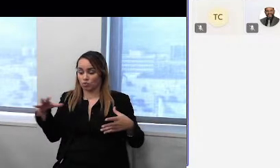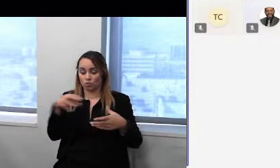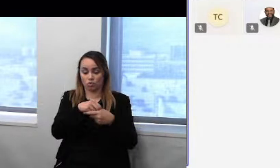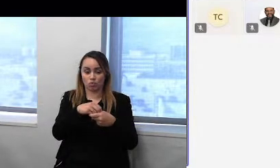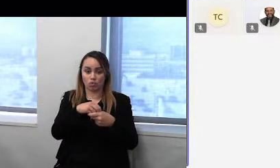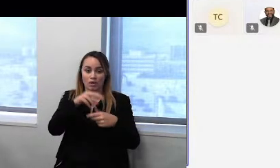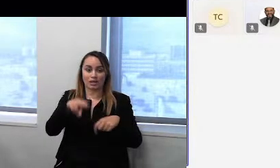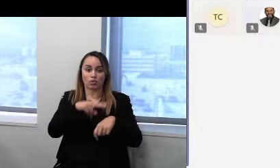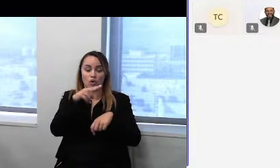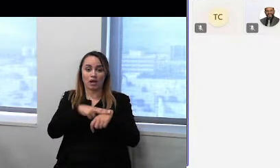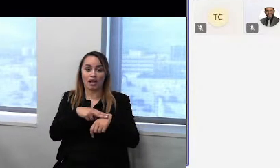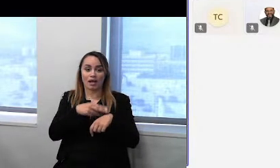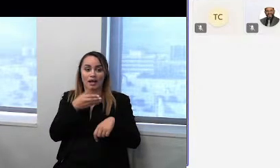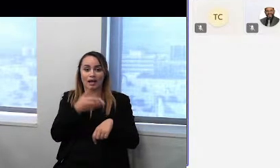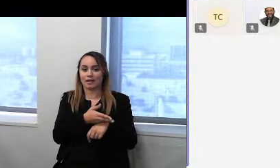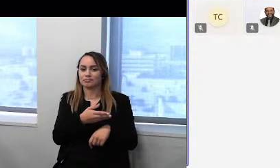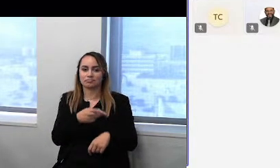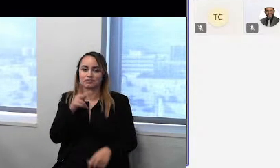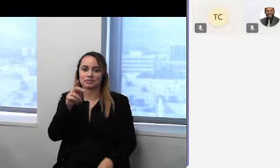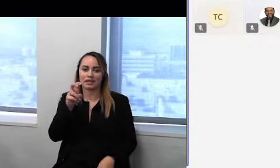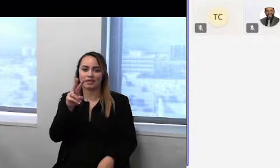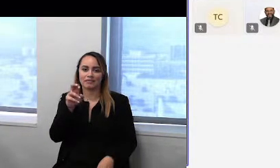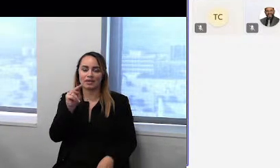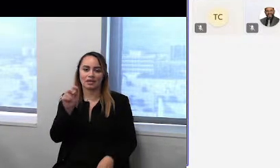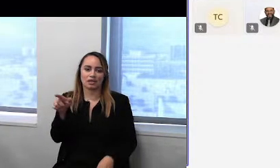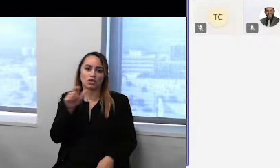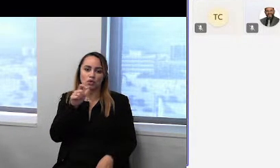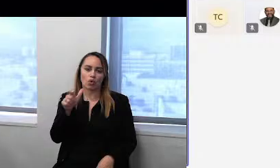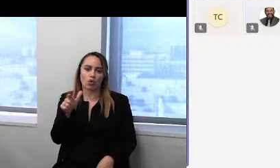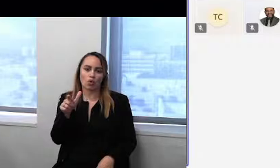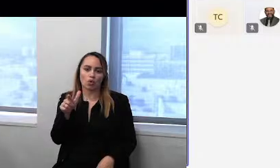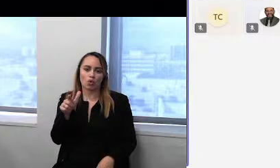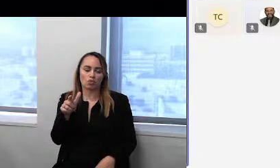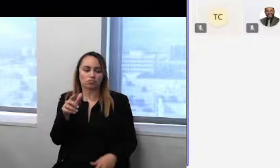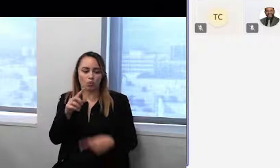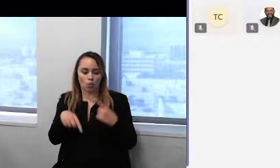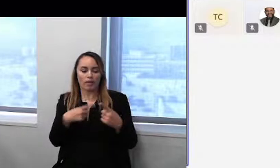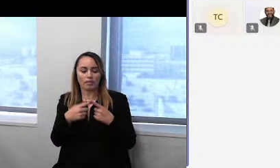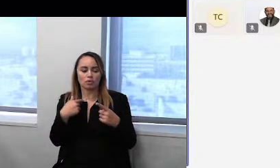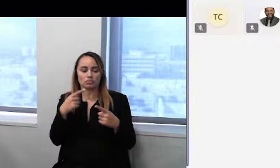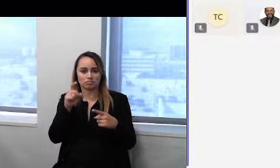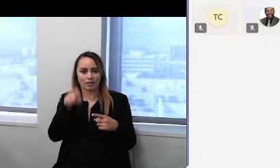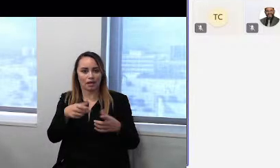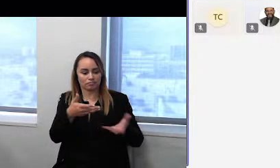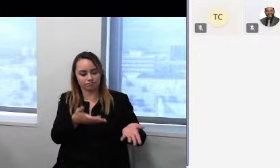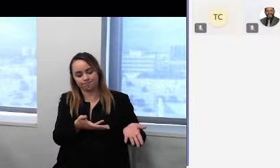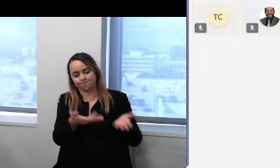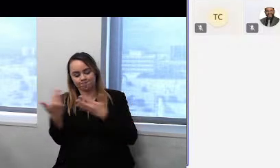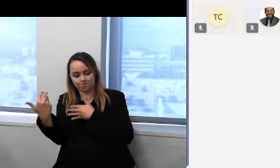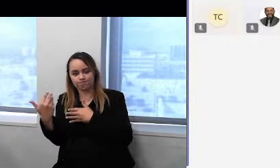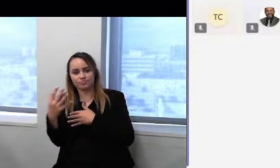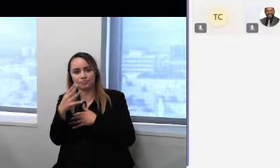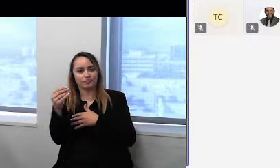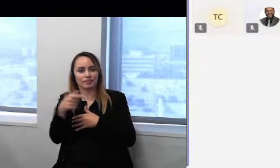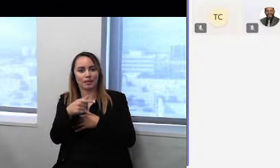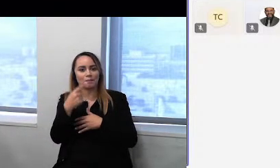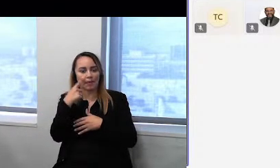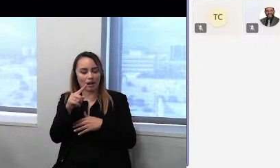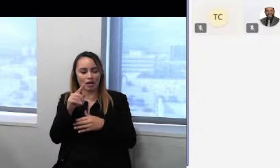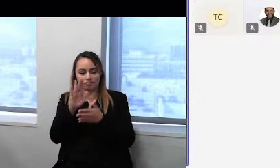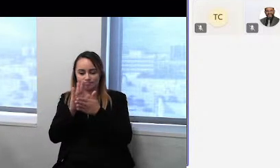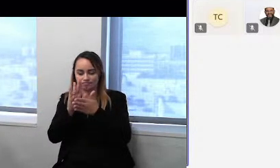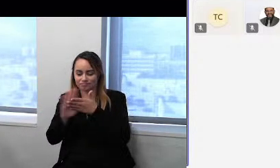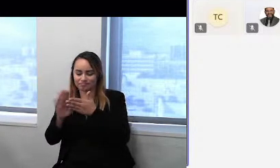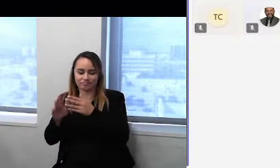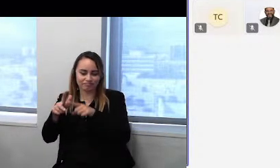when you take out of service the transformer to do maintenance, you will not have the entire hub available to you. So I exercise caution